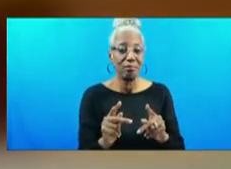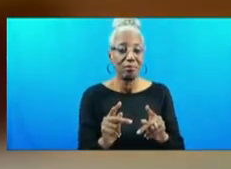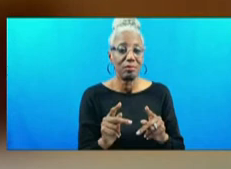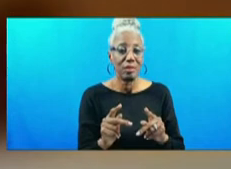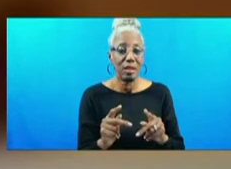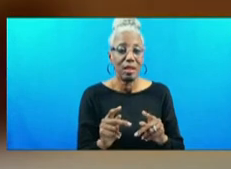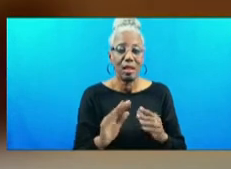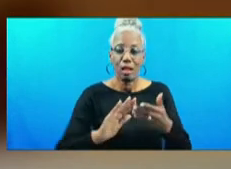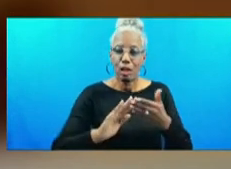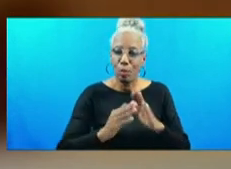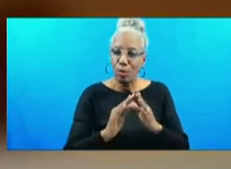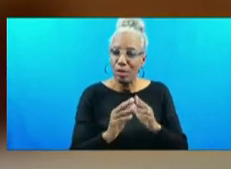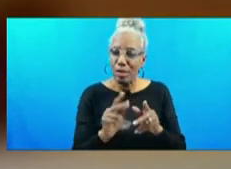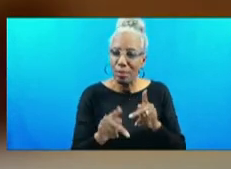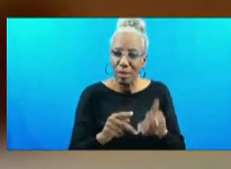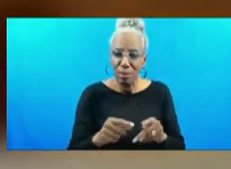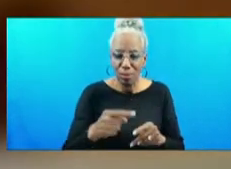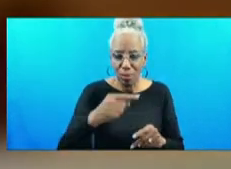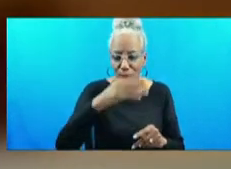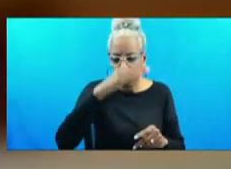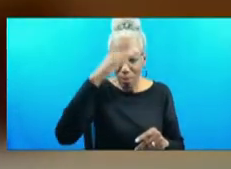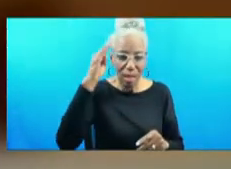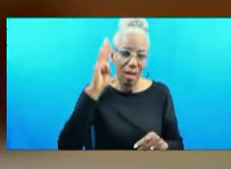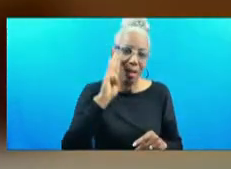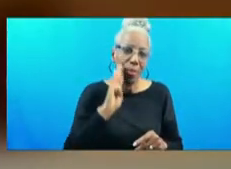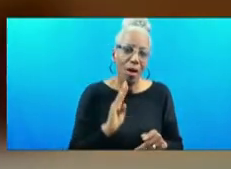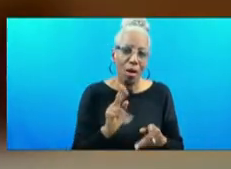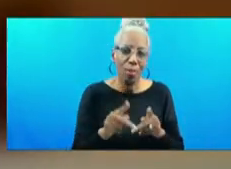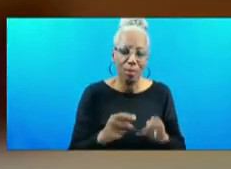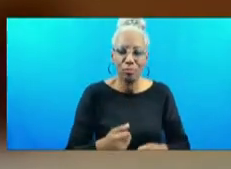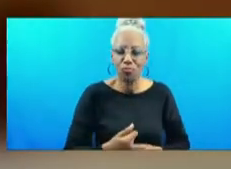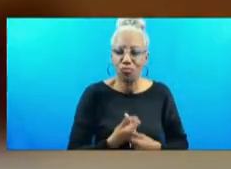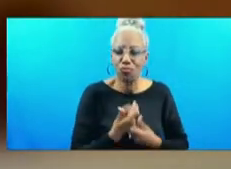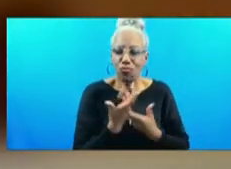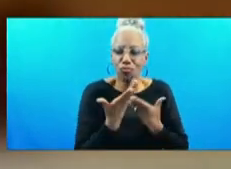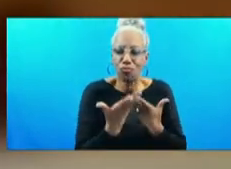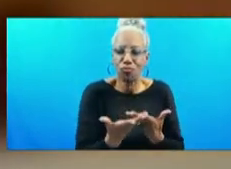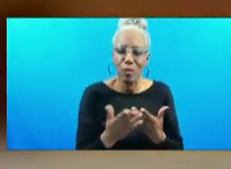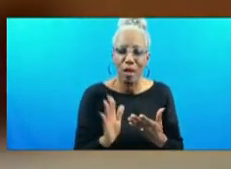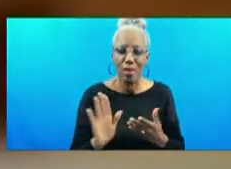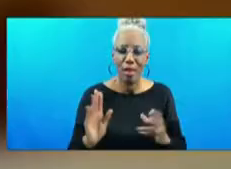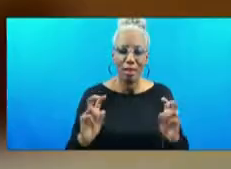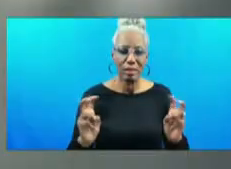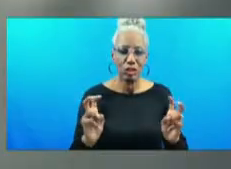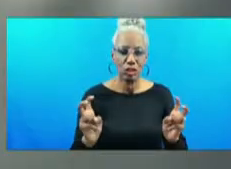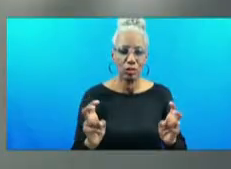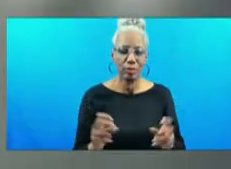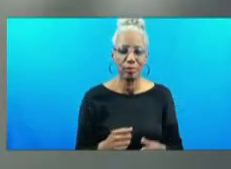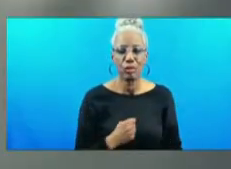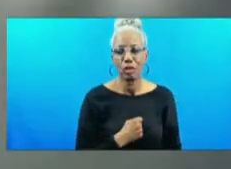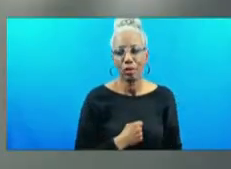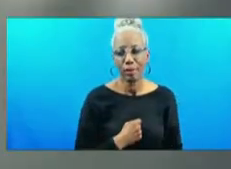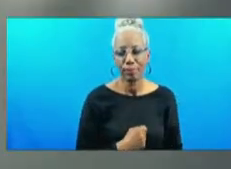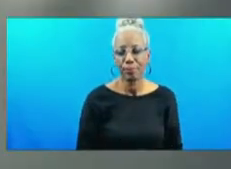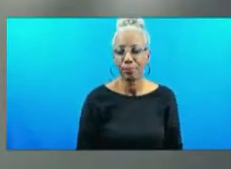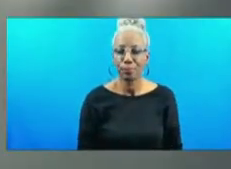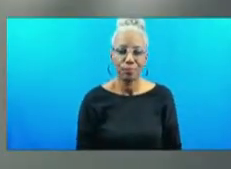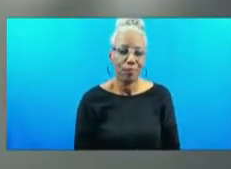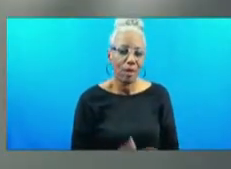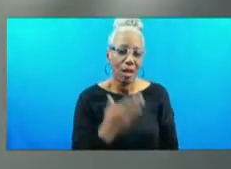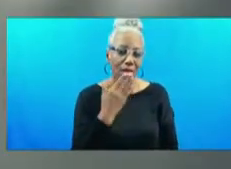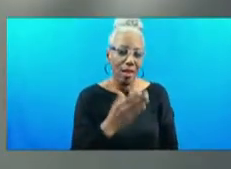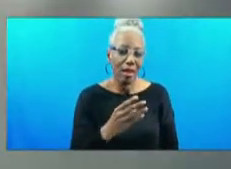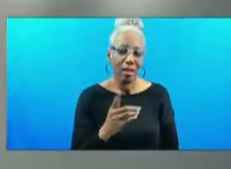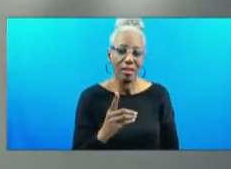able to speak freely about their issues. Sorry, Byron. Thank you, Diego. That's actually a great